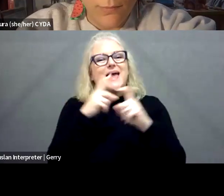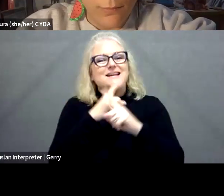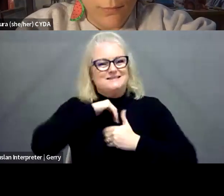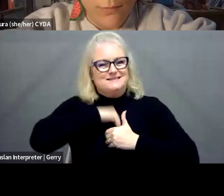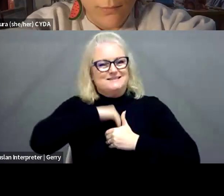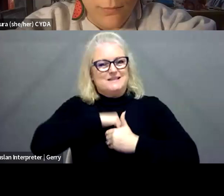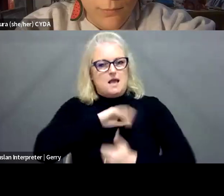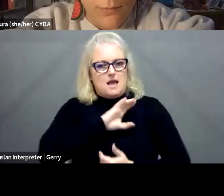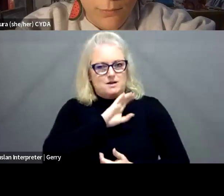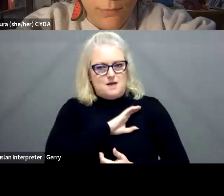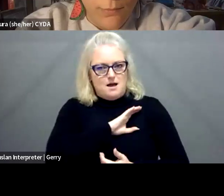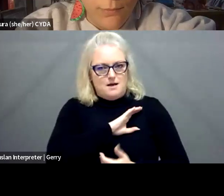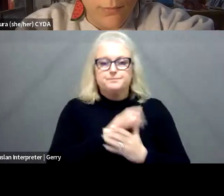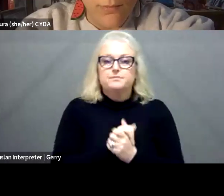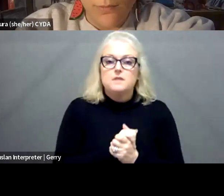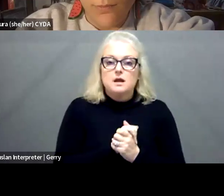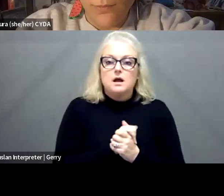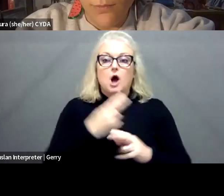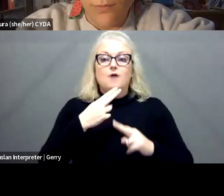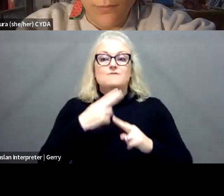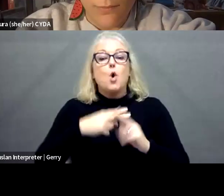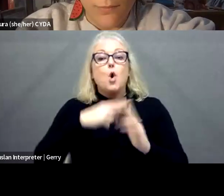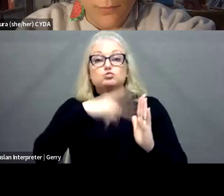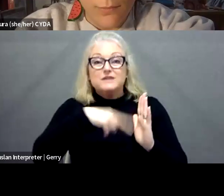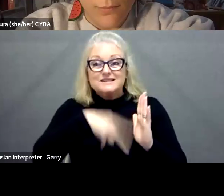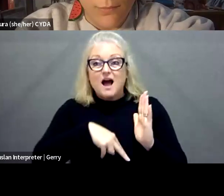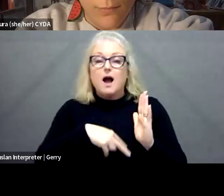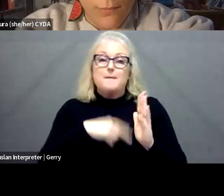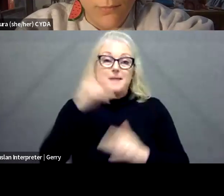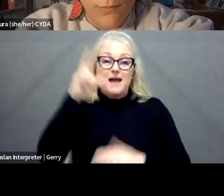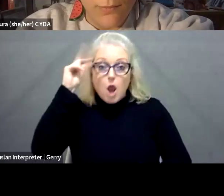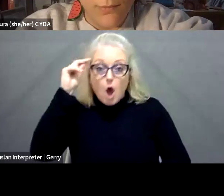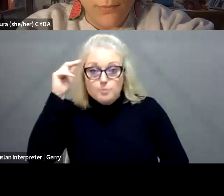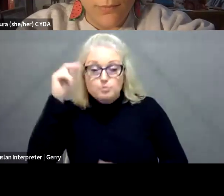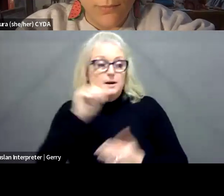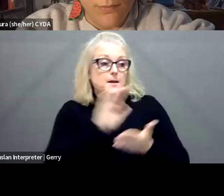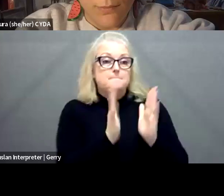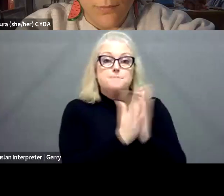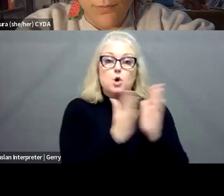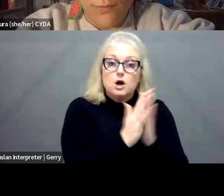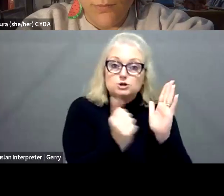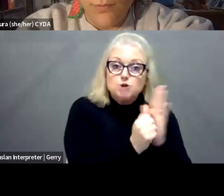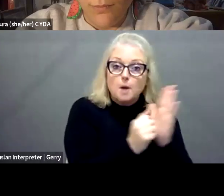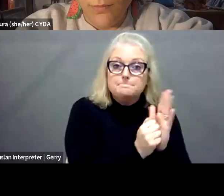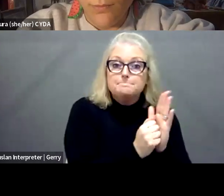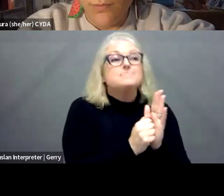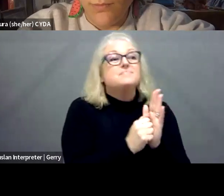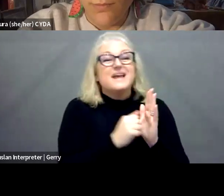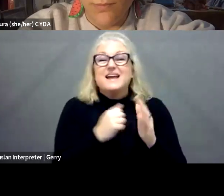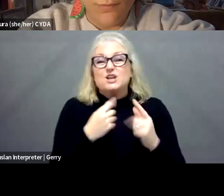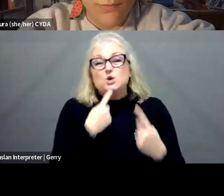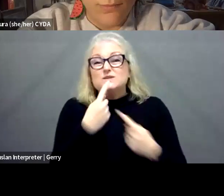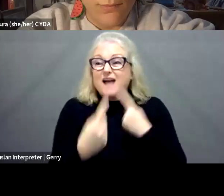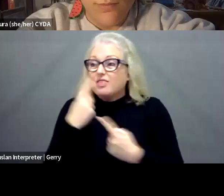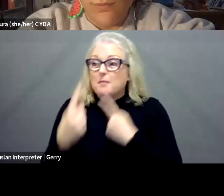readers, again, I think showing libraries or bookshops or publishers that there is a demand for these sort of stories is